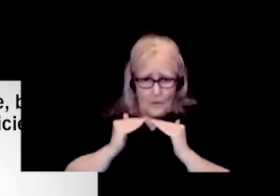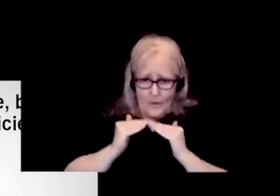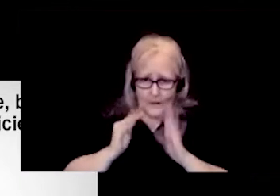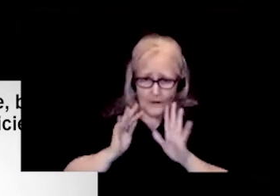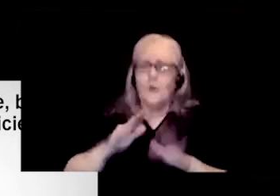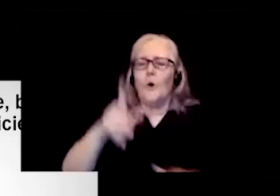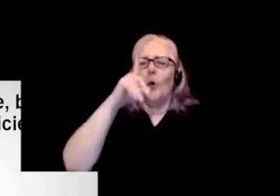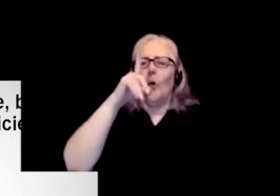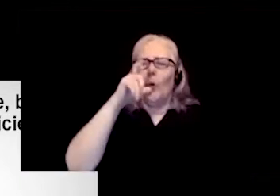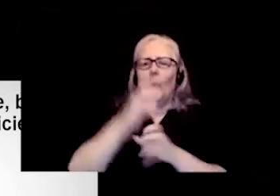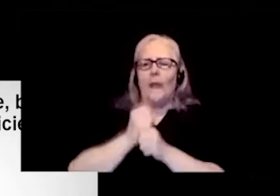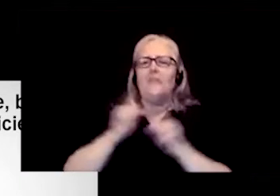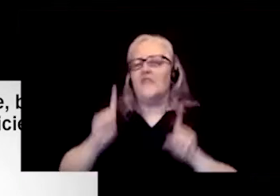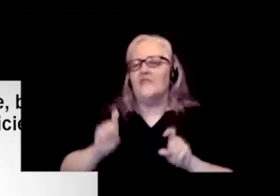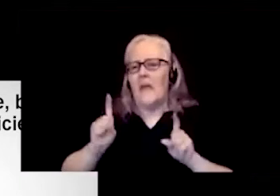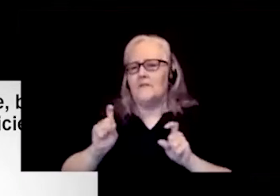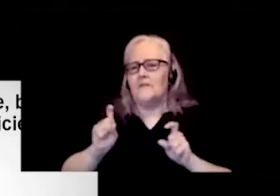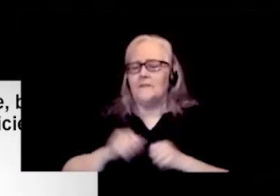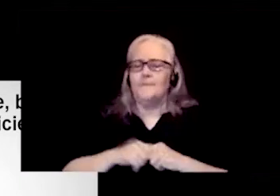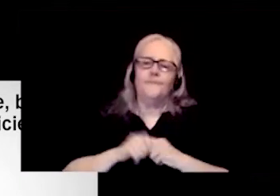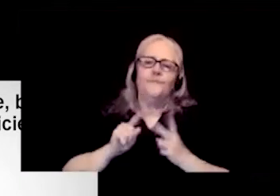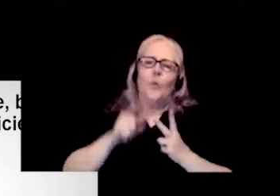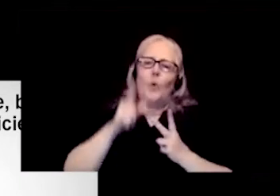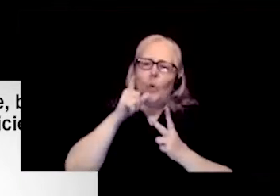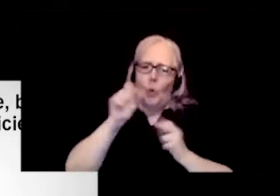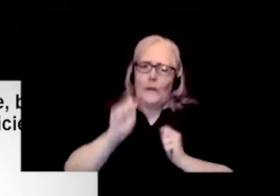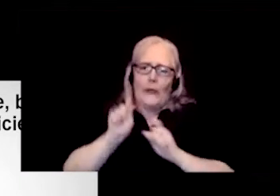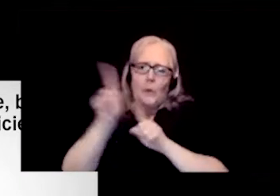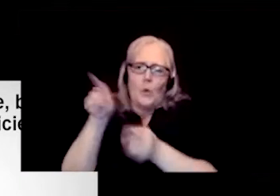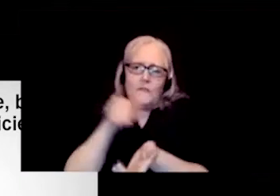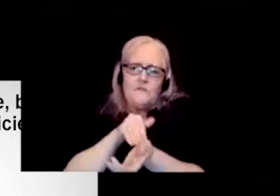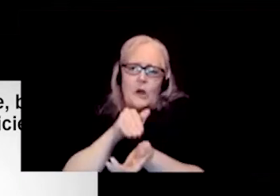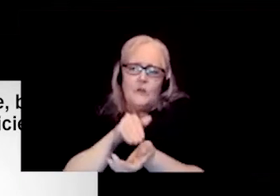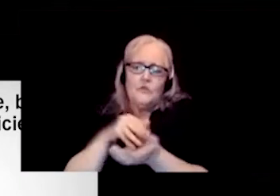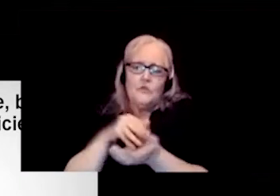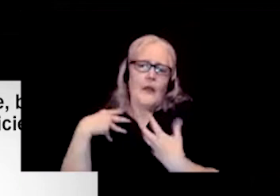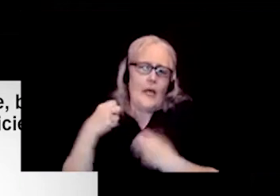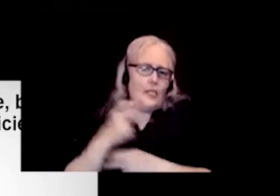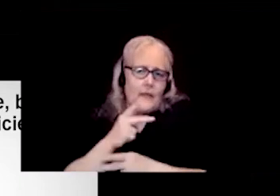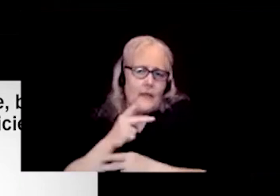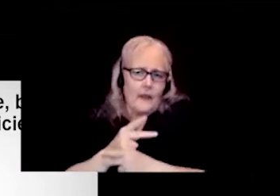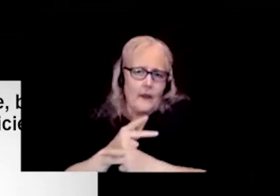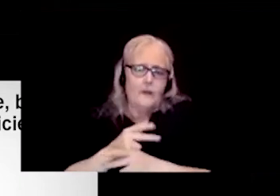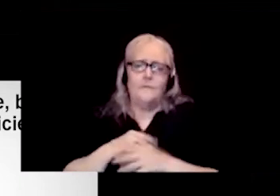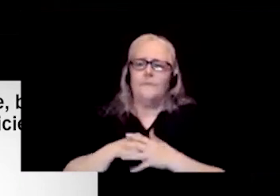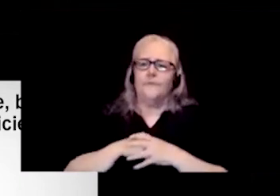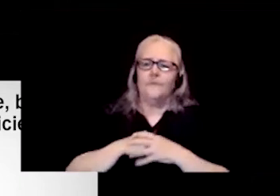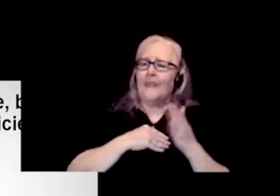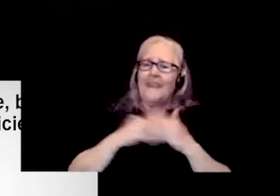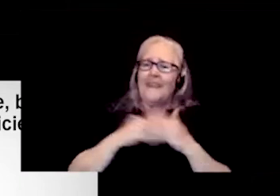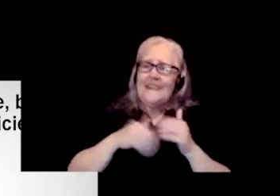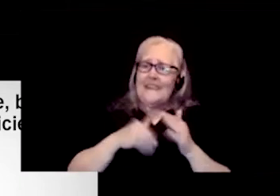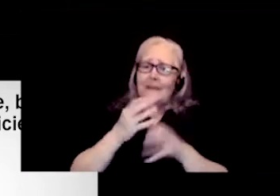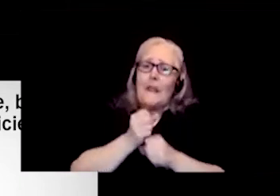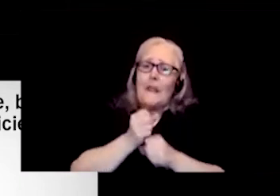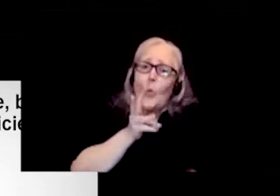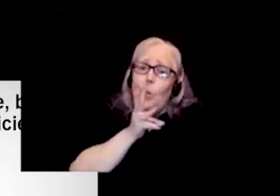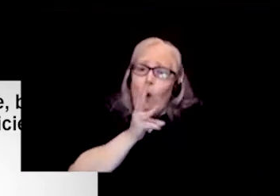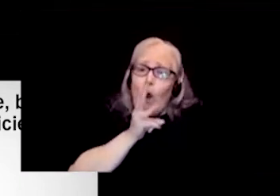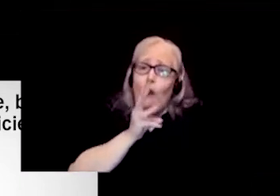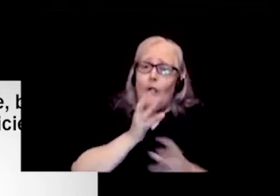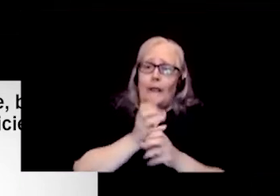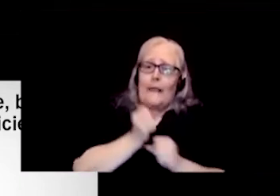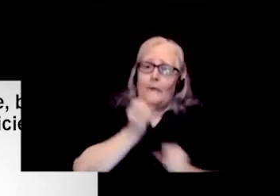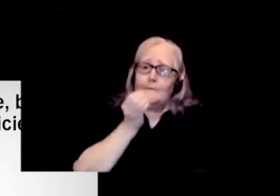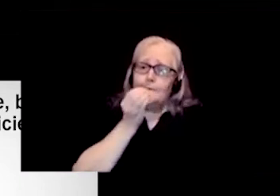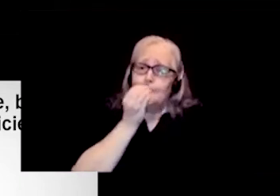tested? Who gets access to healthcare and the quality of care they receive? Even accessing water, accessing food are